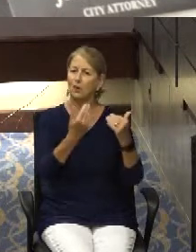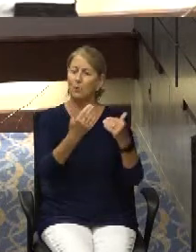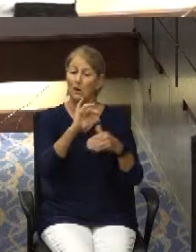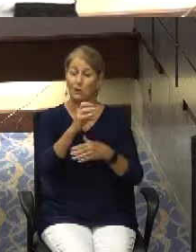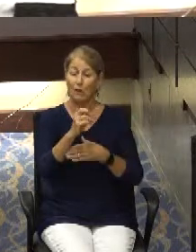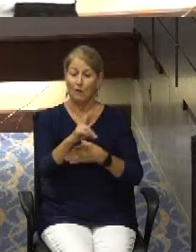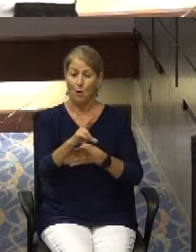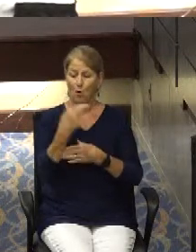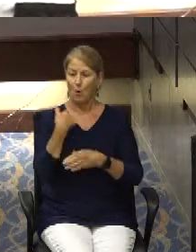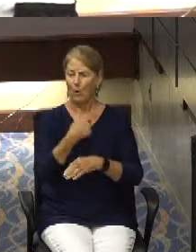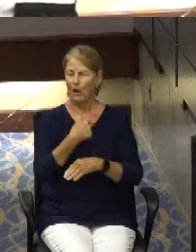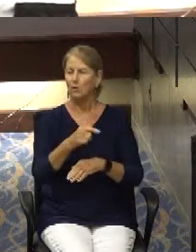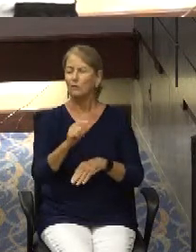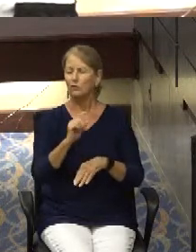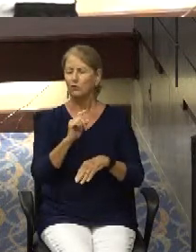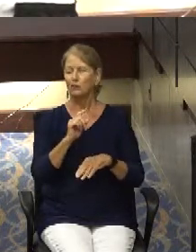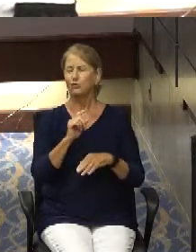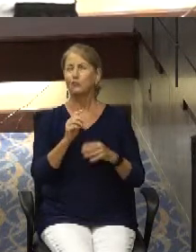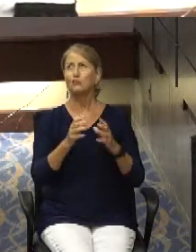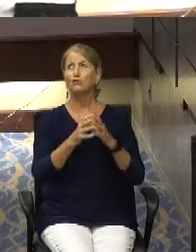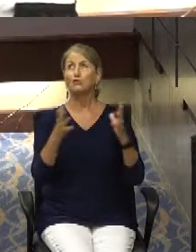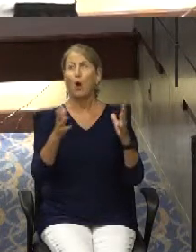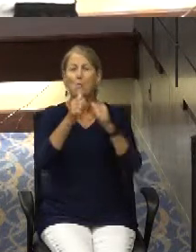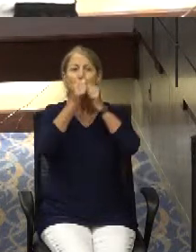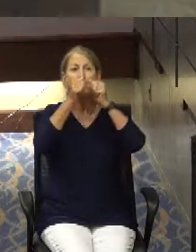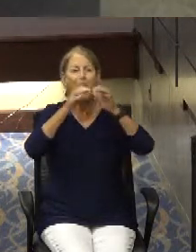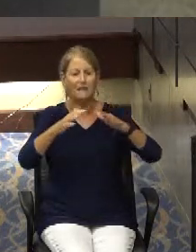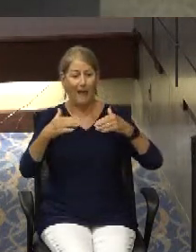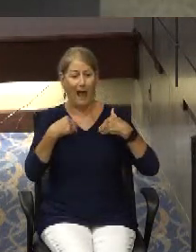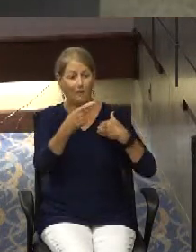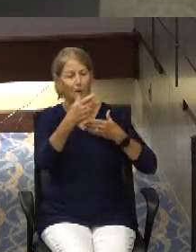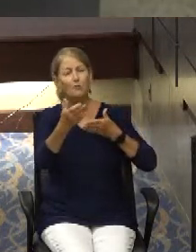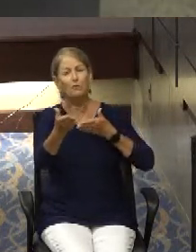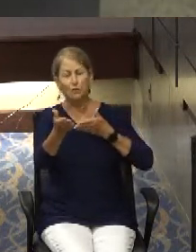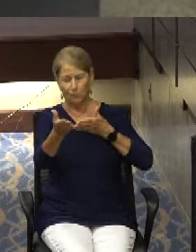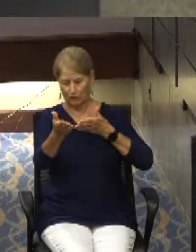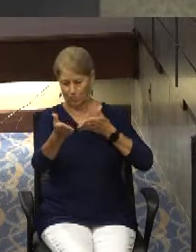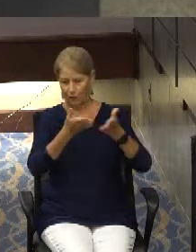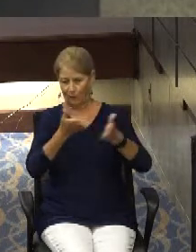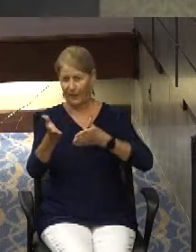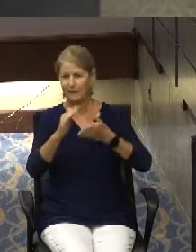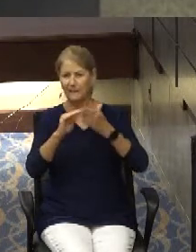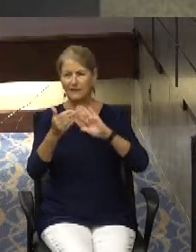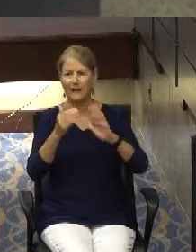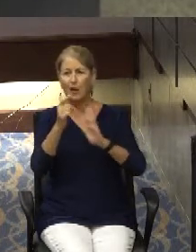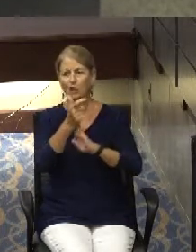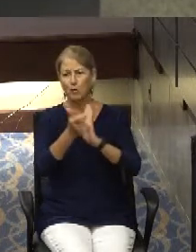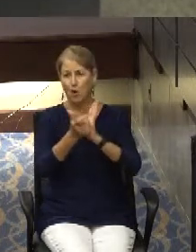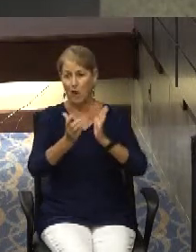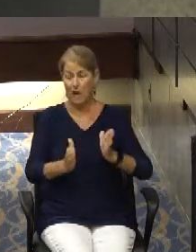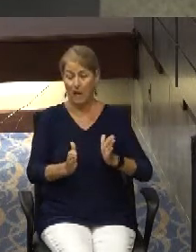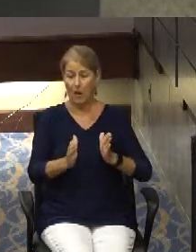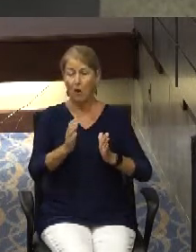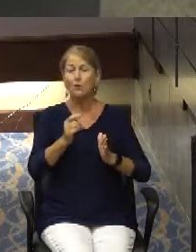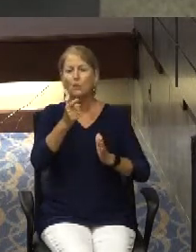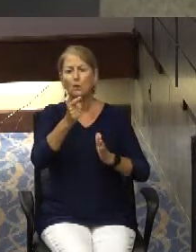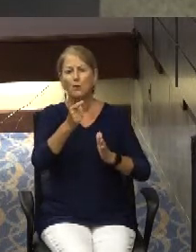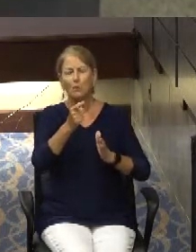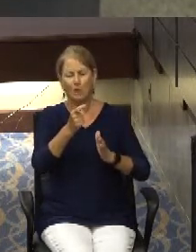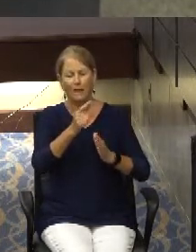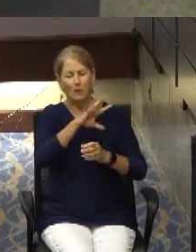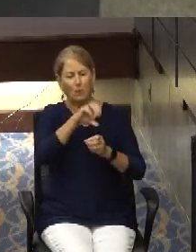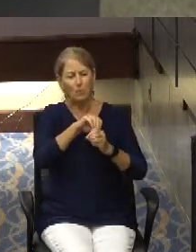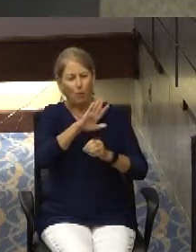are so blessed to have you serving as our city attorney. One of you put your heart and